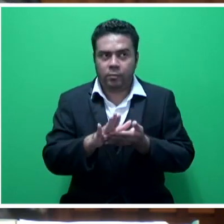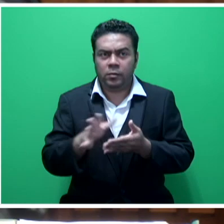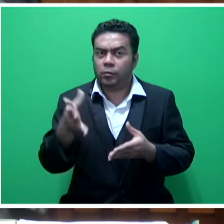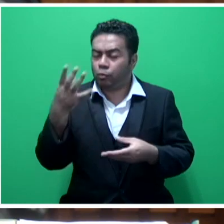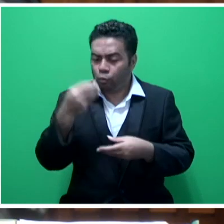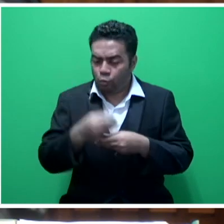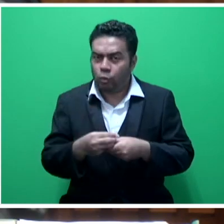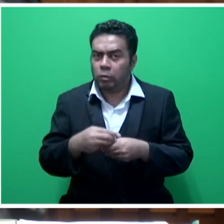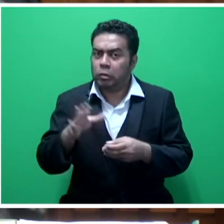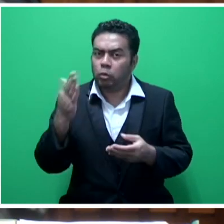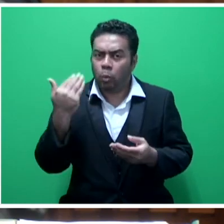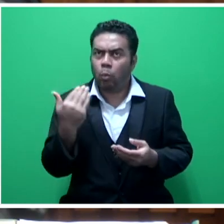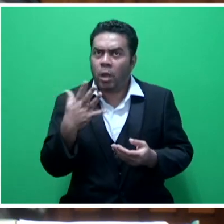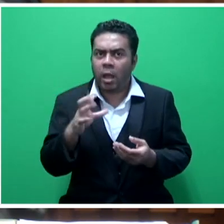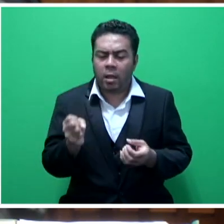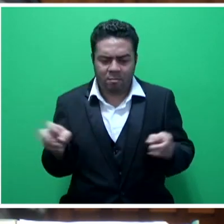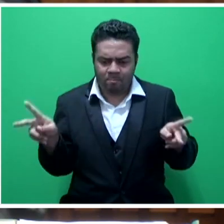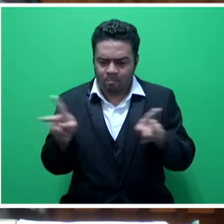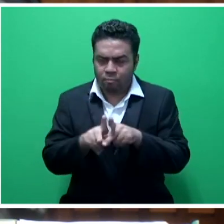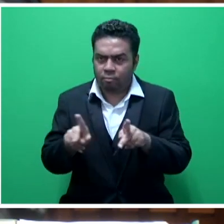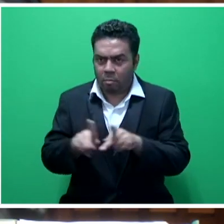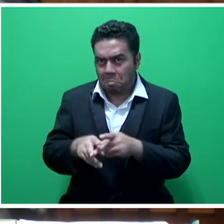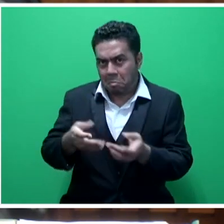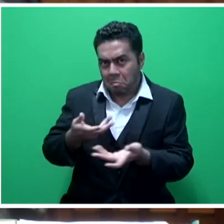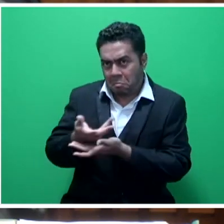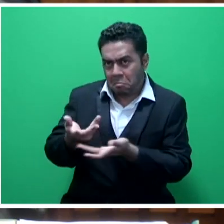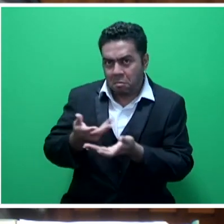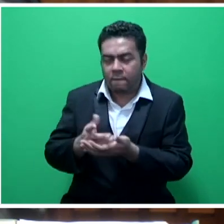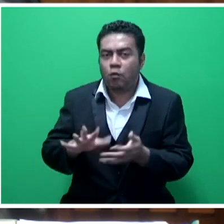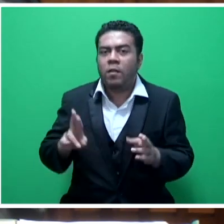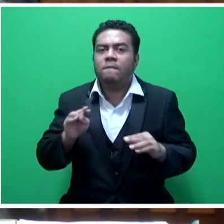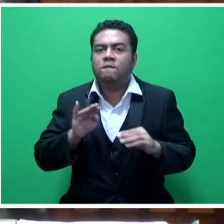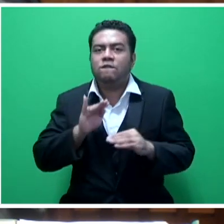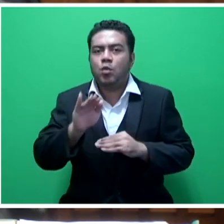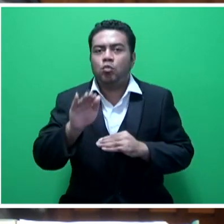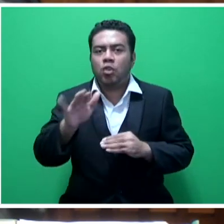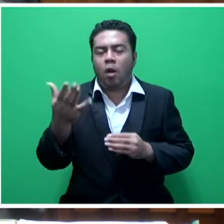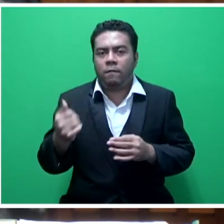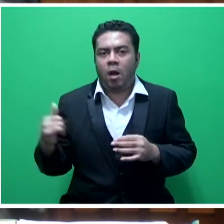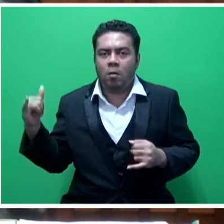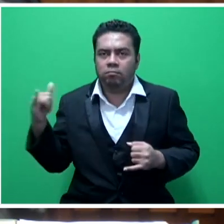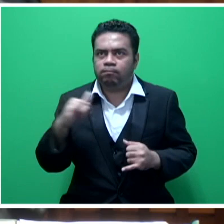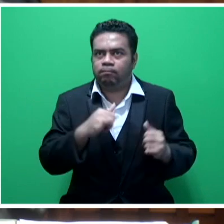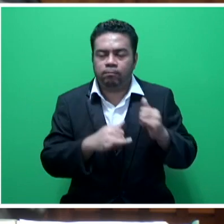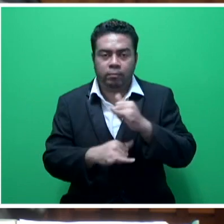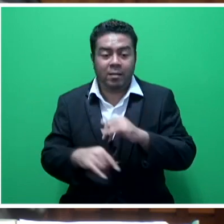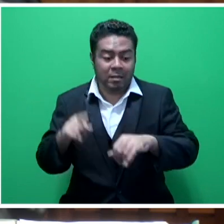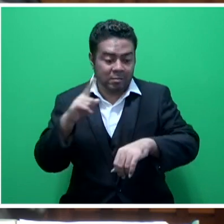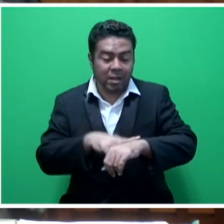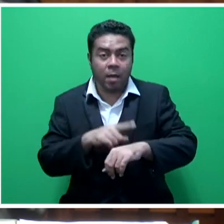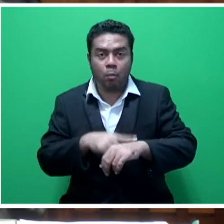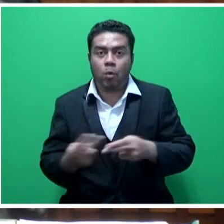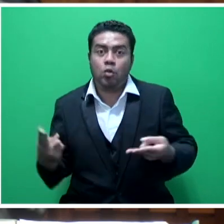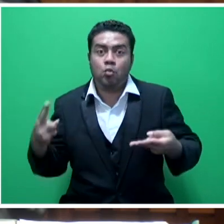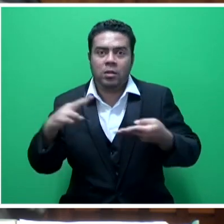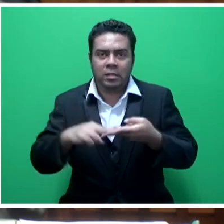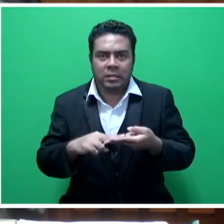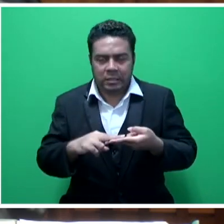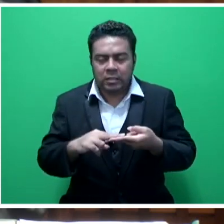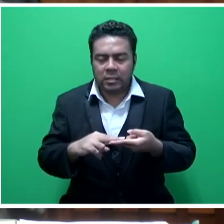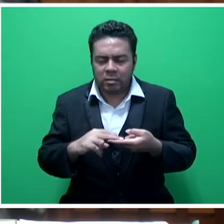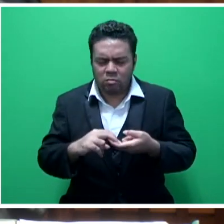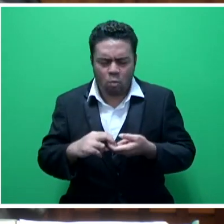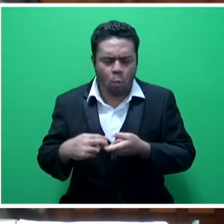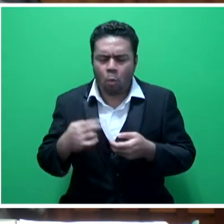moment, it appeared we had bipartisan commitment to the future of our carrier and the future of our country at a time when unity was clearly the best option available